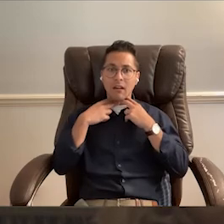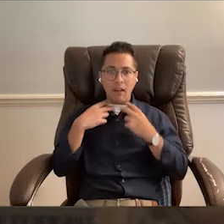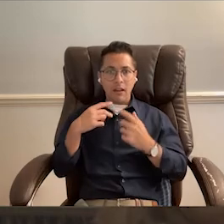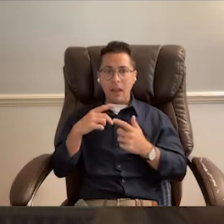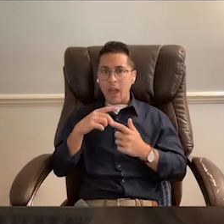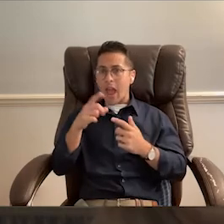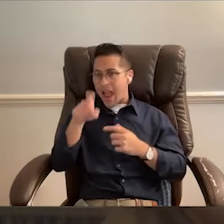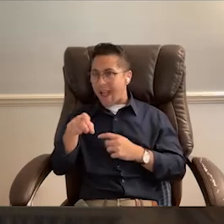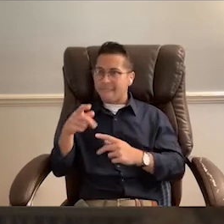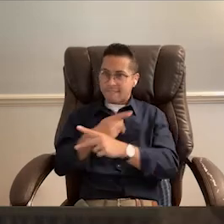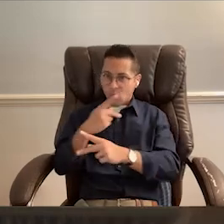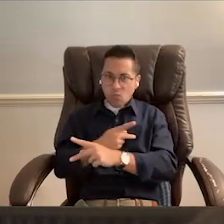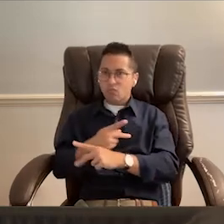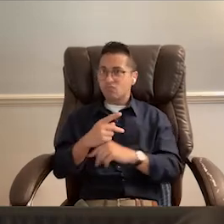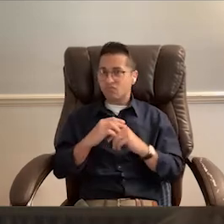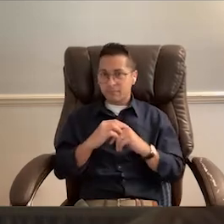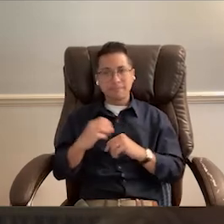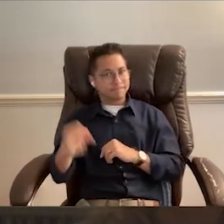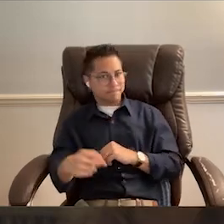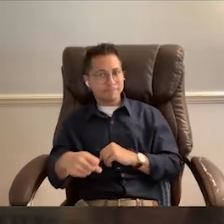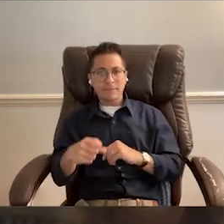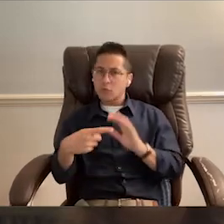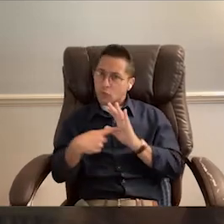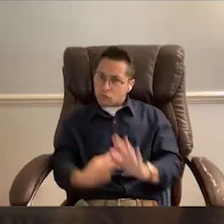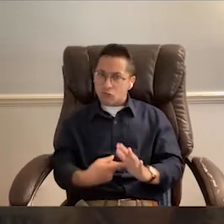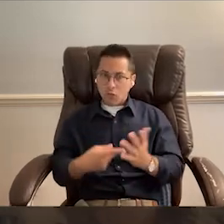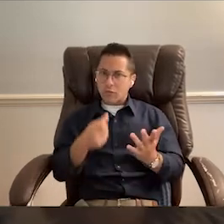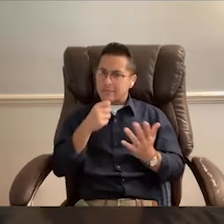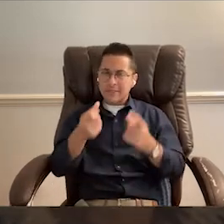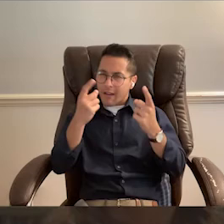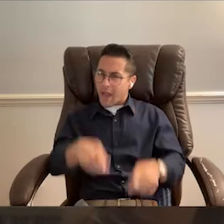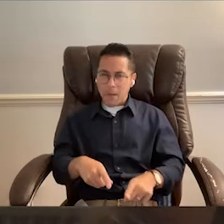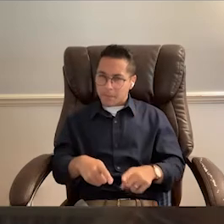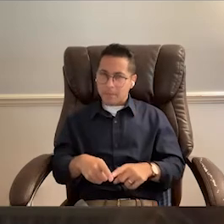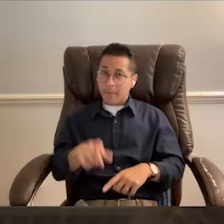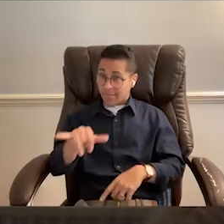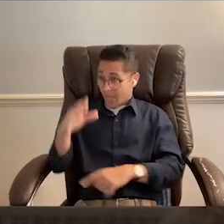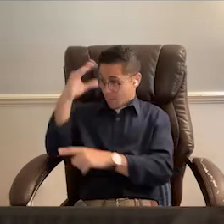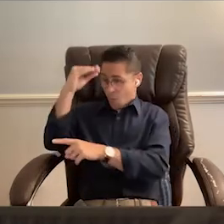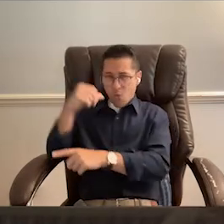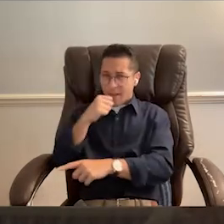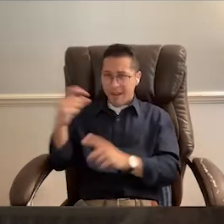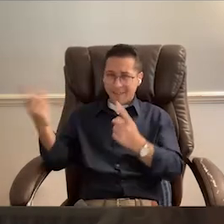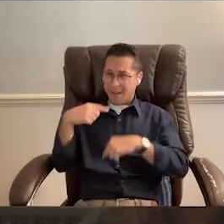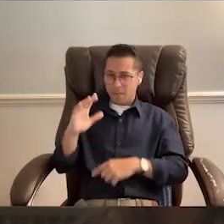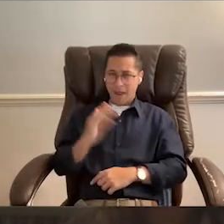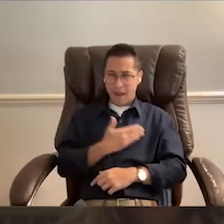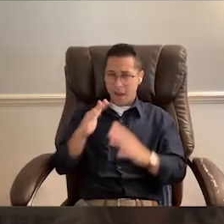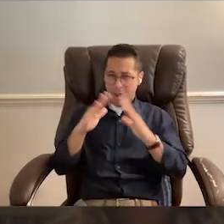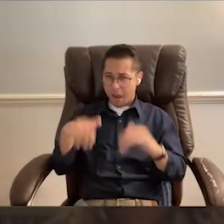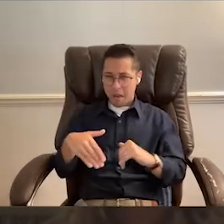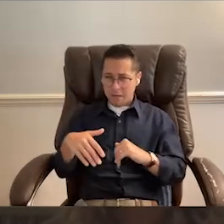So yeah, unfortunately, that does happen. It gets stuck in their mind a certain way, and you have to work it out Yes. to show